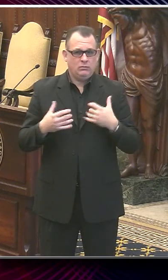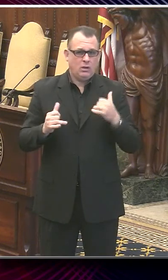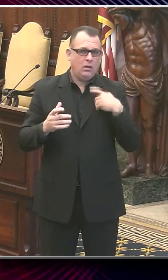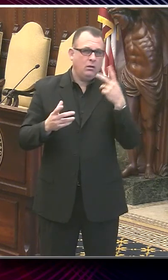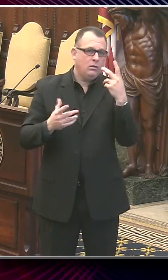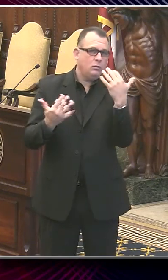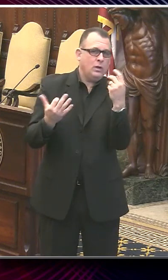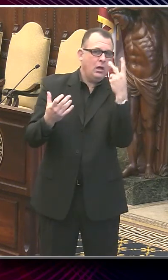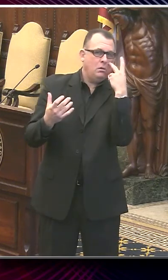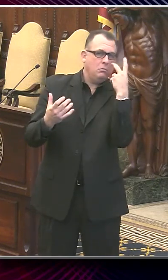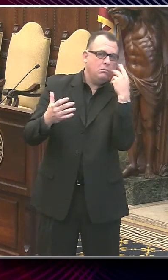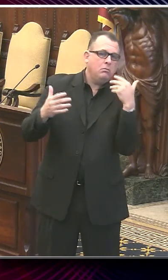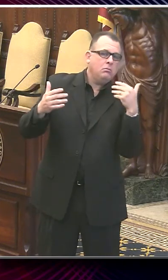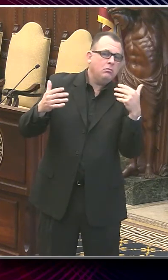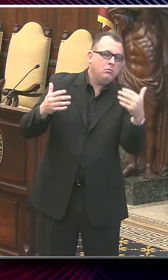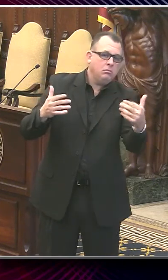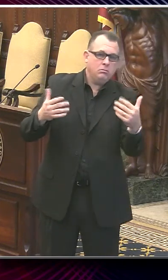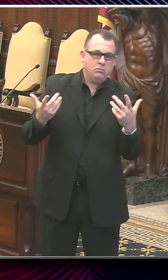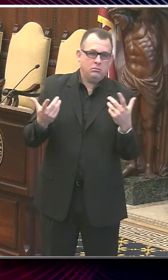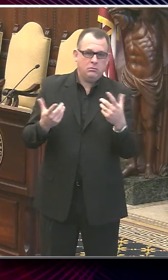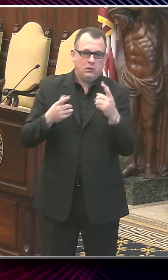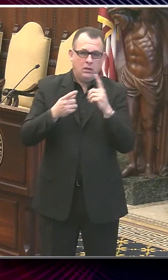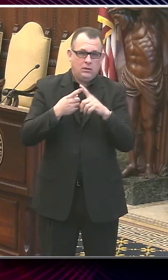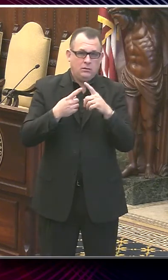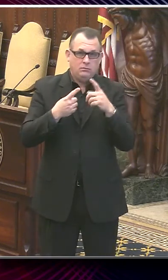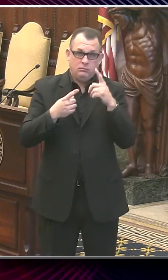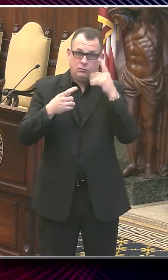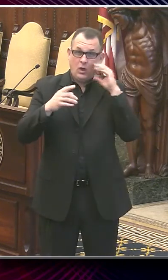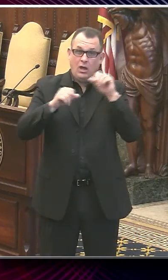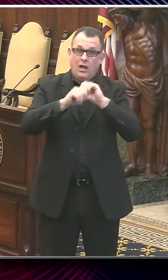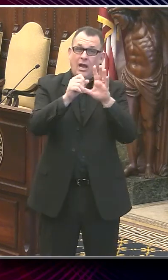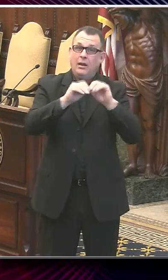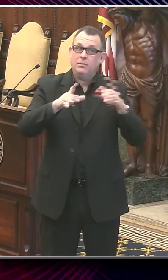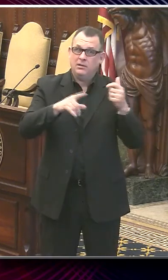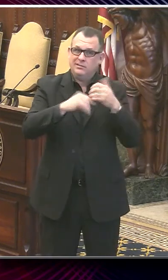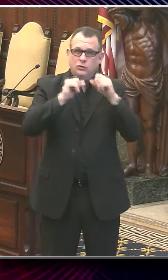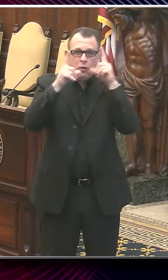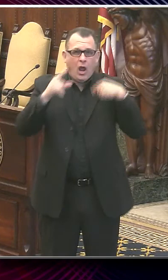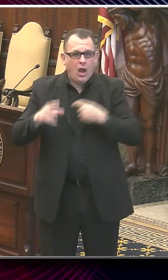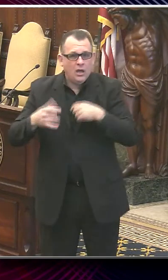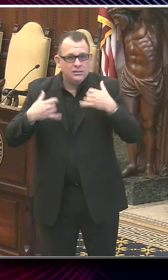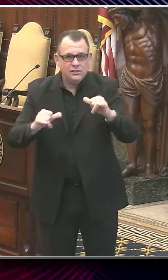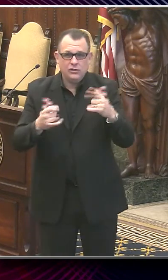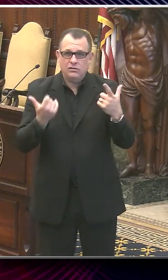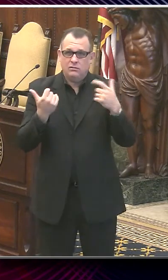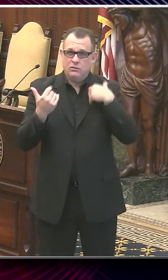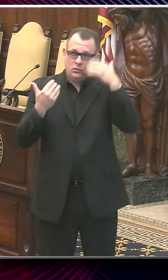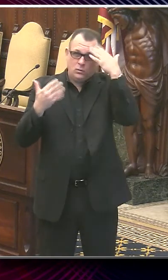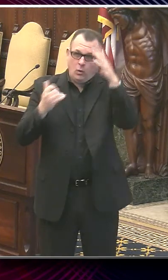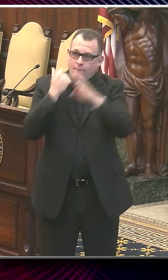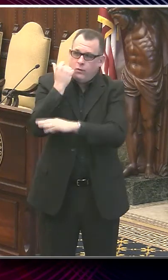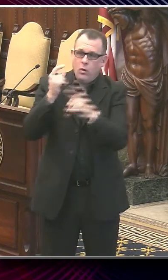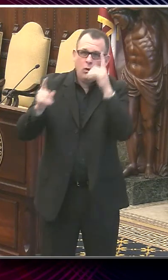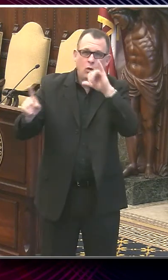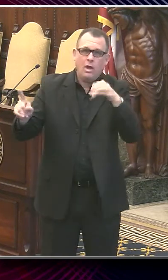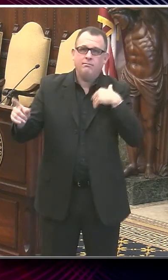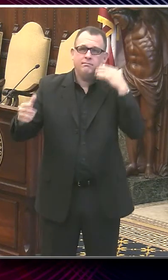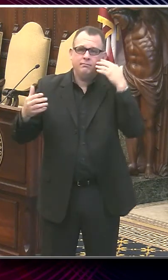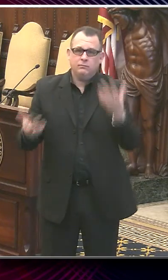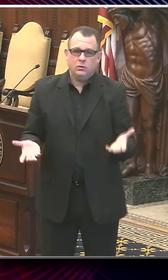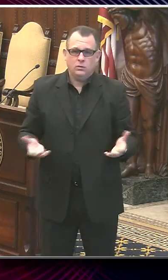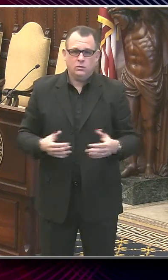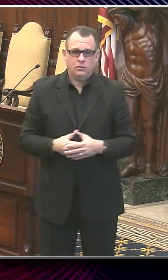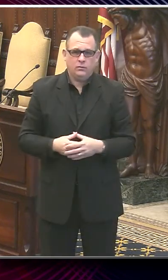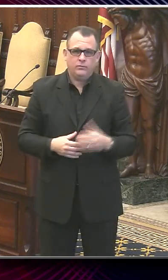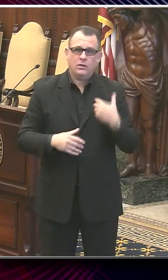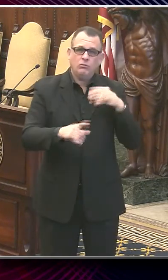continues to surprise us. So we really can't make any kind of commitments now as to where we're going to be in the fall. Thank you. All right, thank you, Lauren. And a reminder